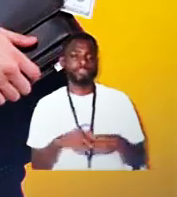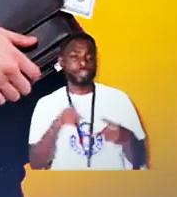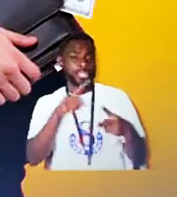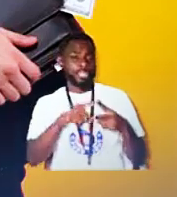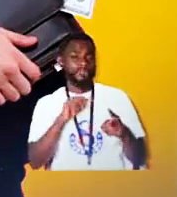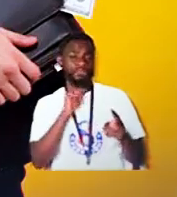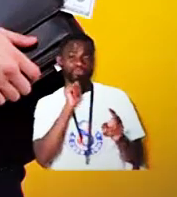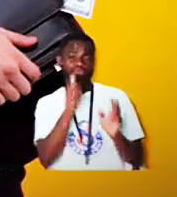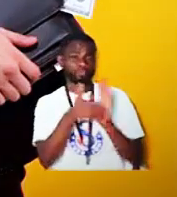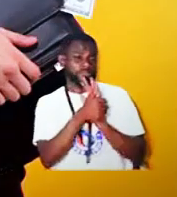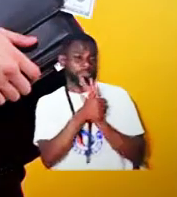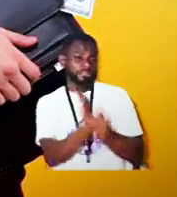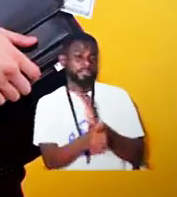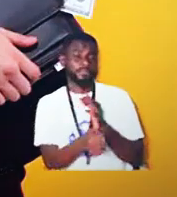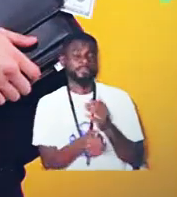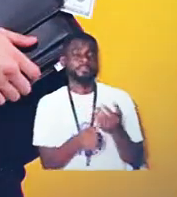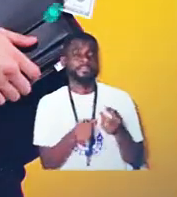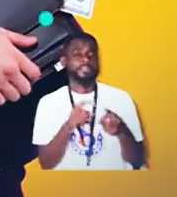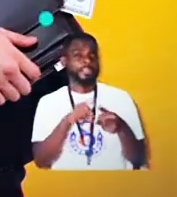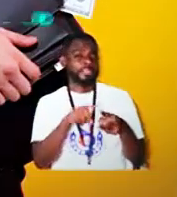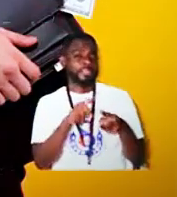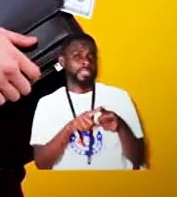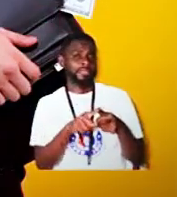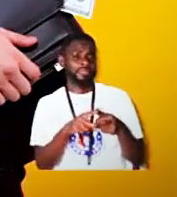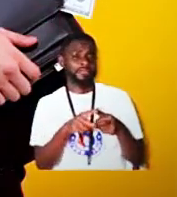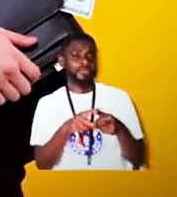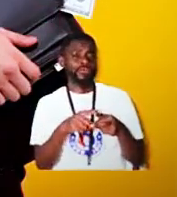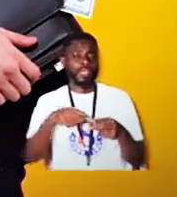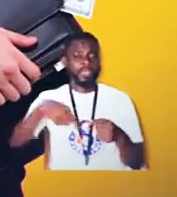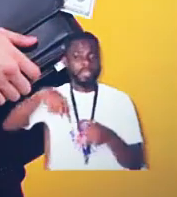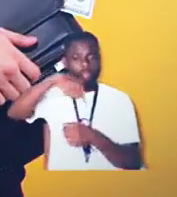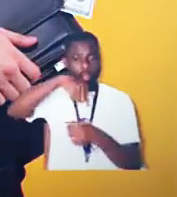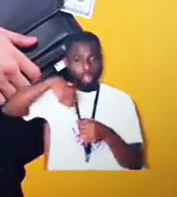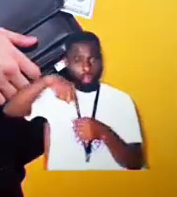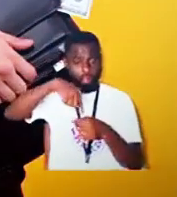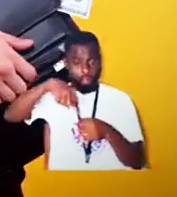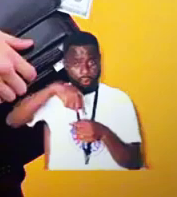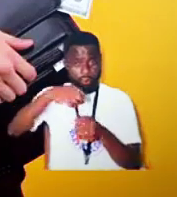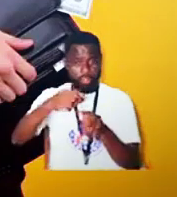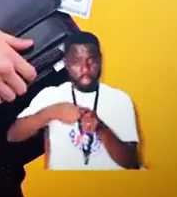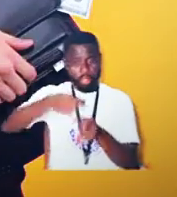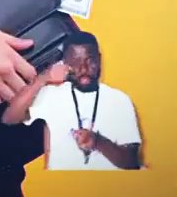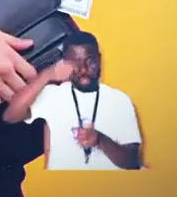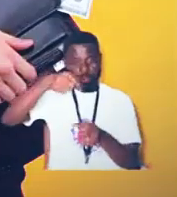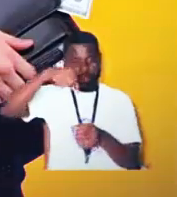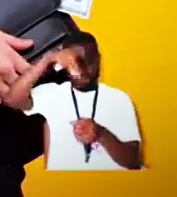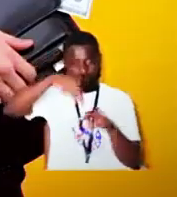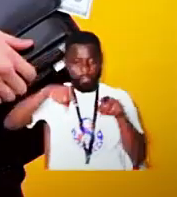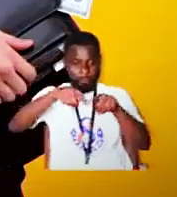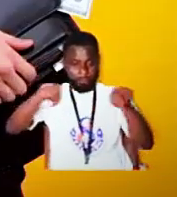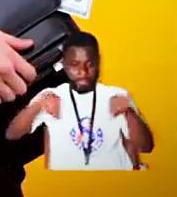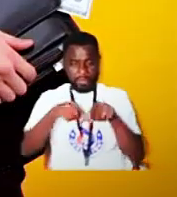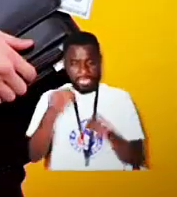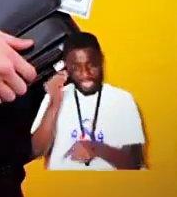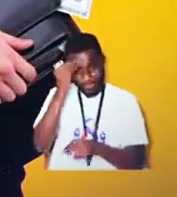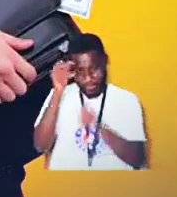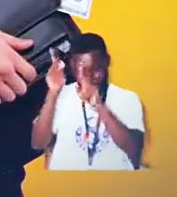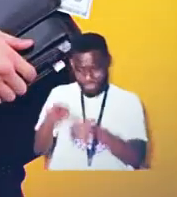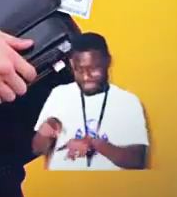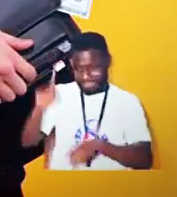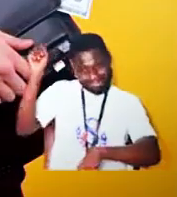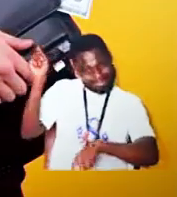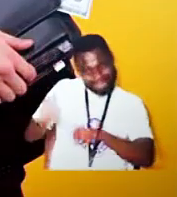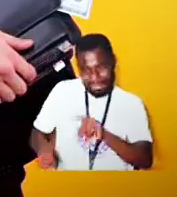Incompetence. When the right people, when round pairs are put in square holes, when they know that this cannot get